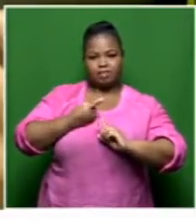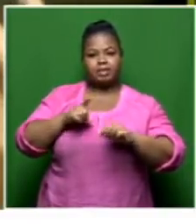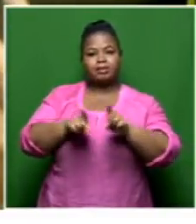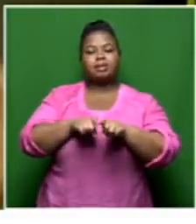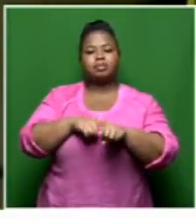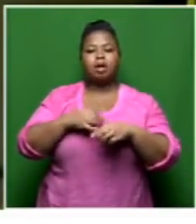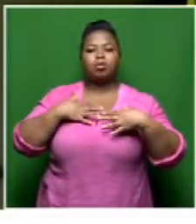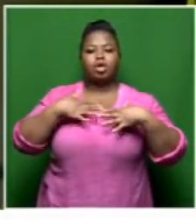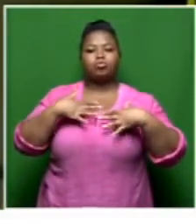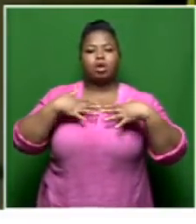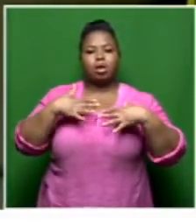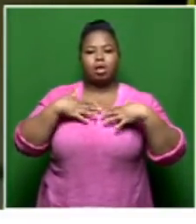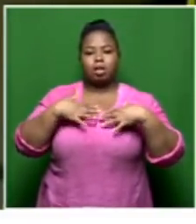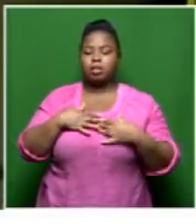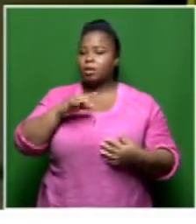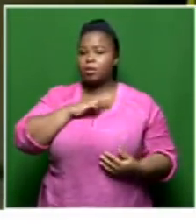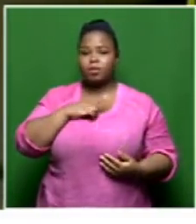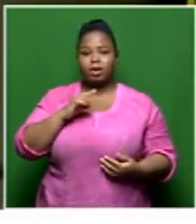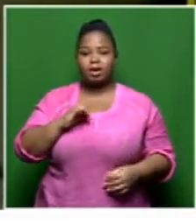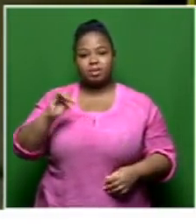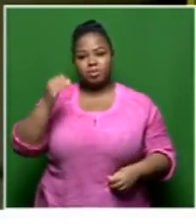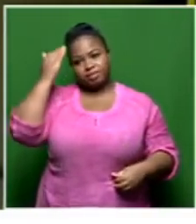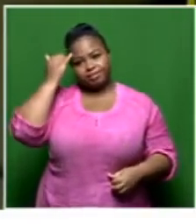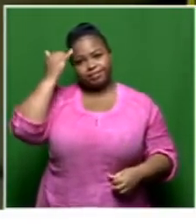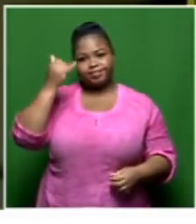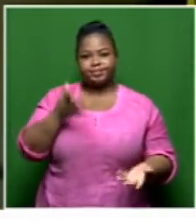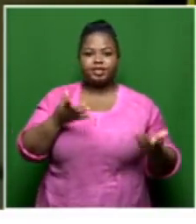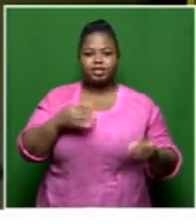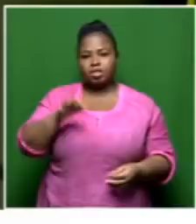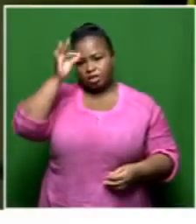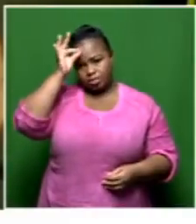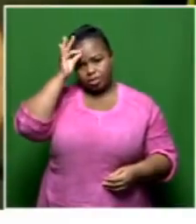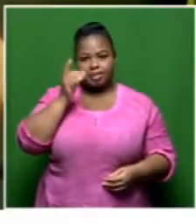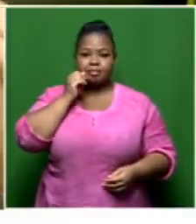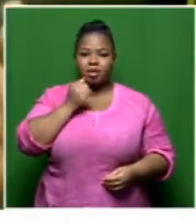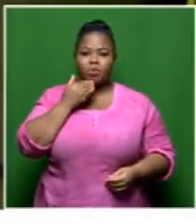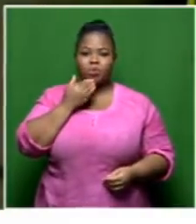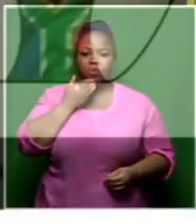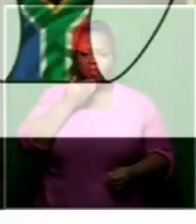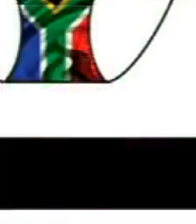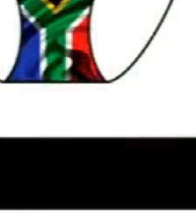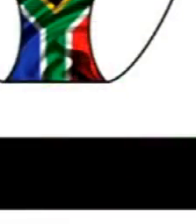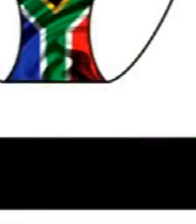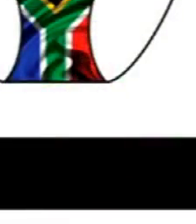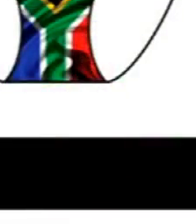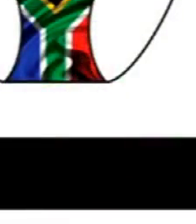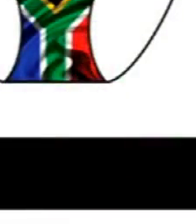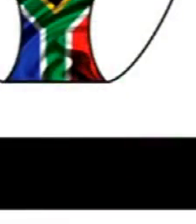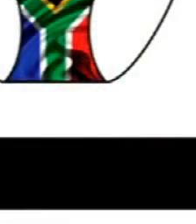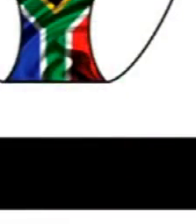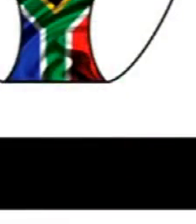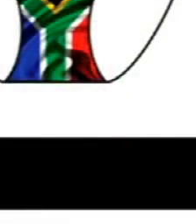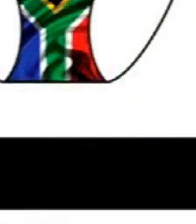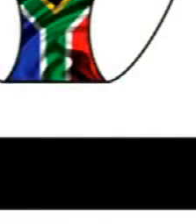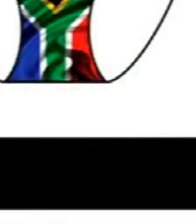able to breathe wearing the mask. You can imagine a policeman wearing a mask which is designed for surgery and for